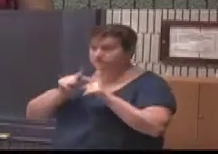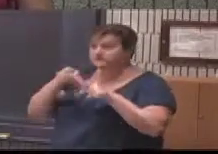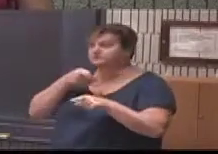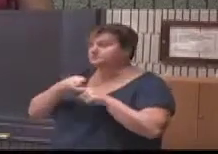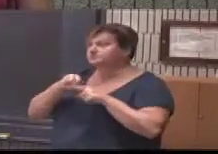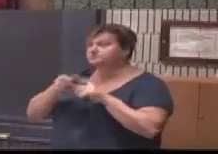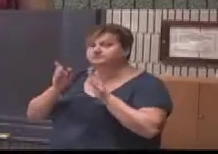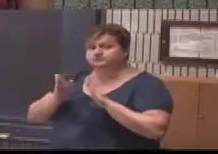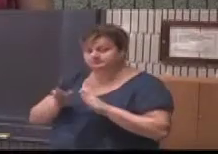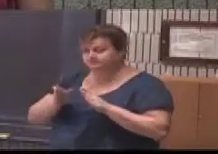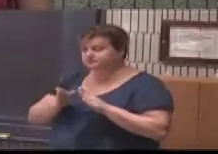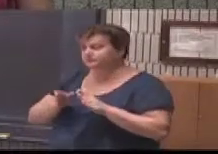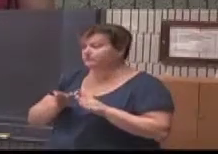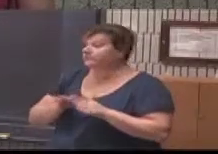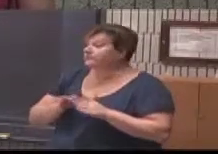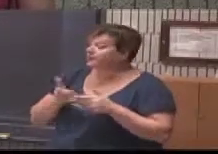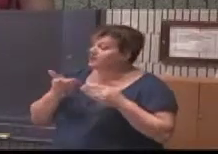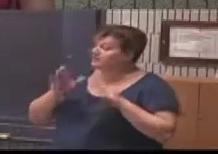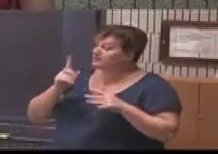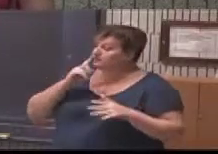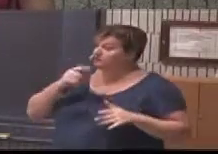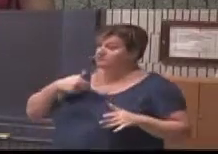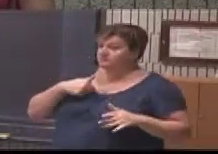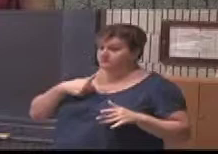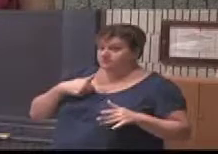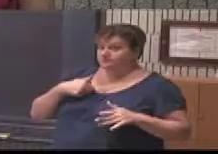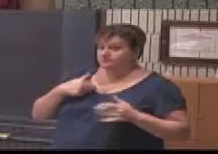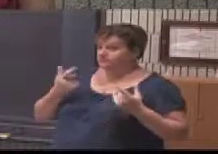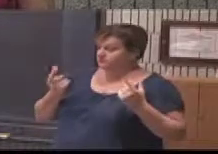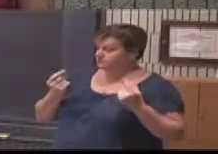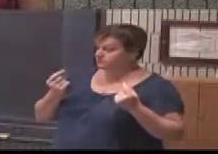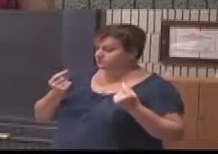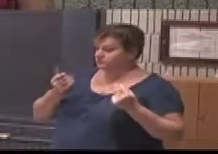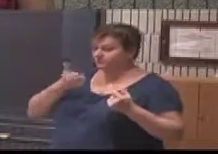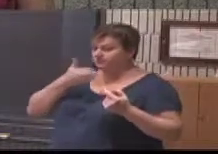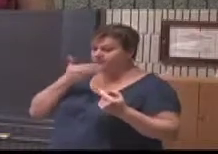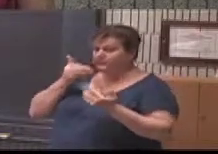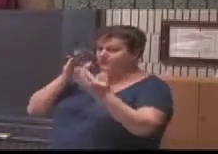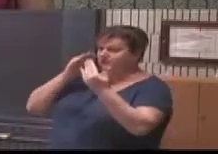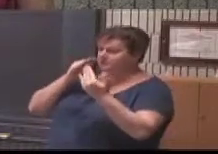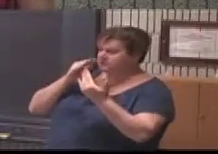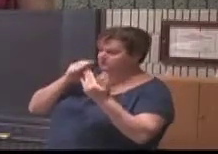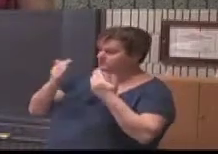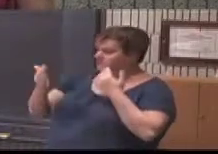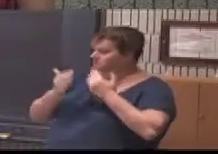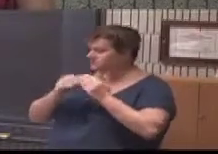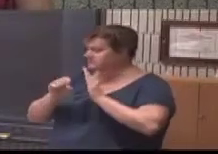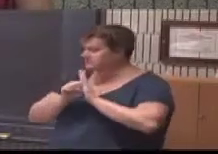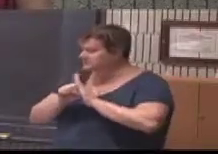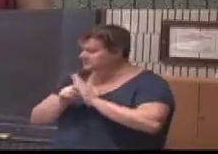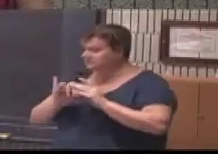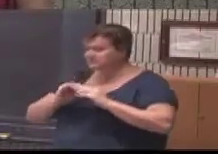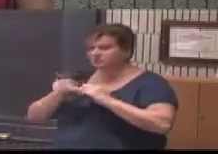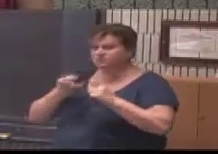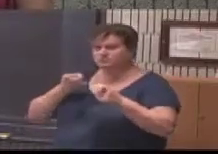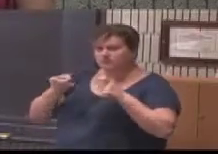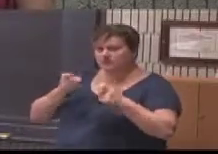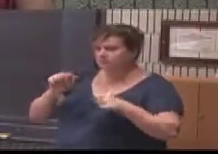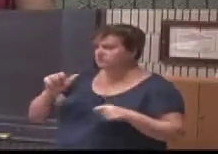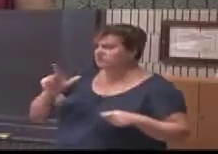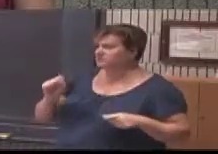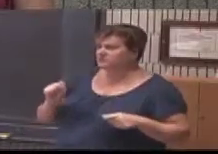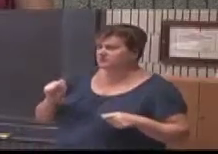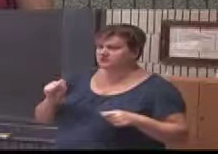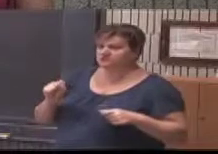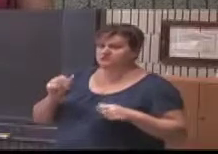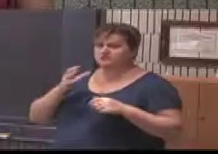allows for me to better anticipate any kind of symptoms, manage symptoms better, and